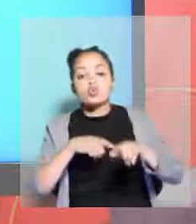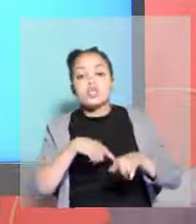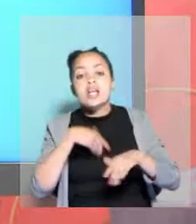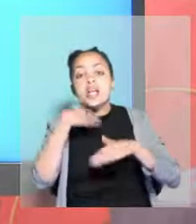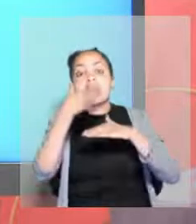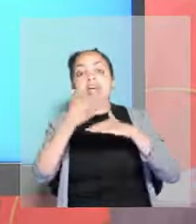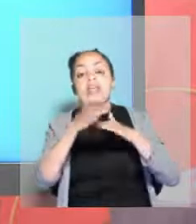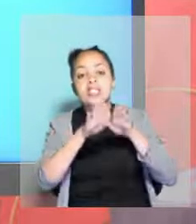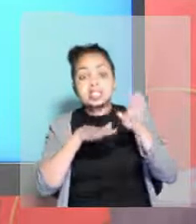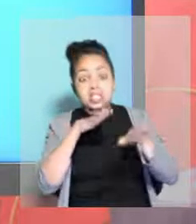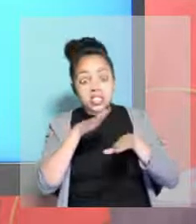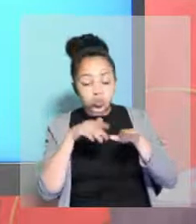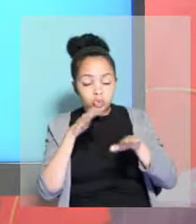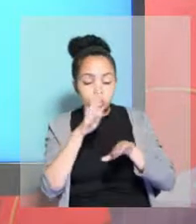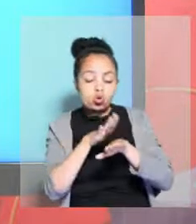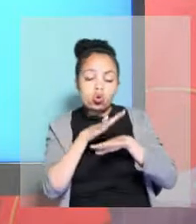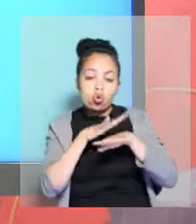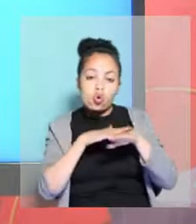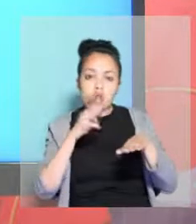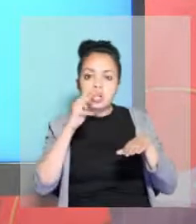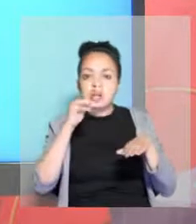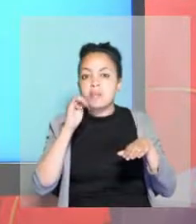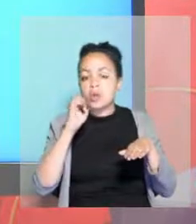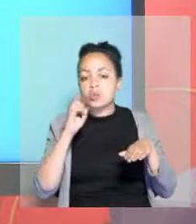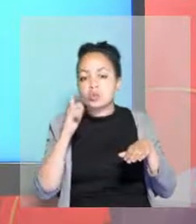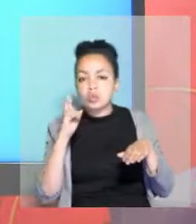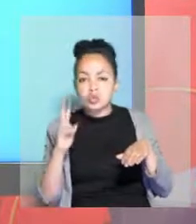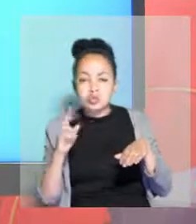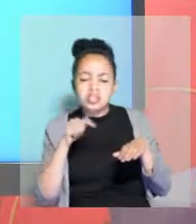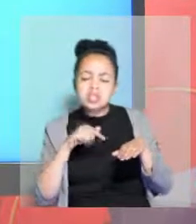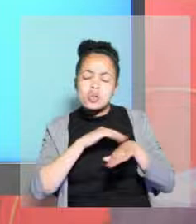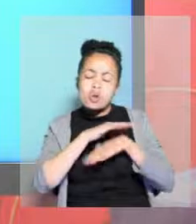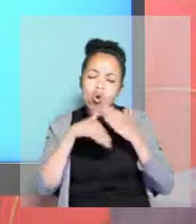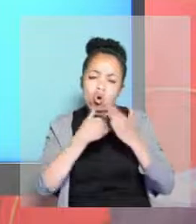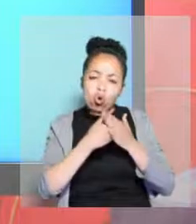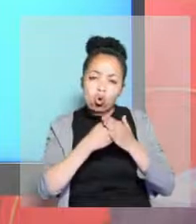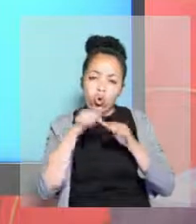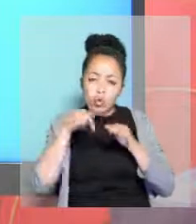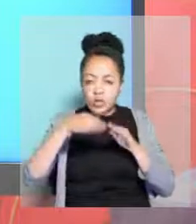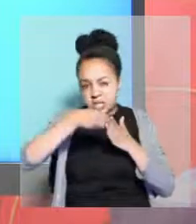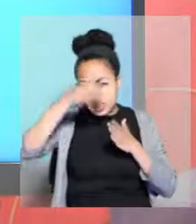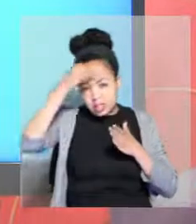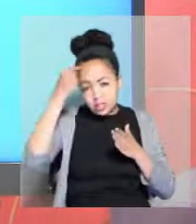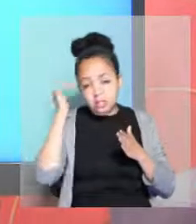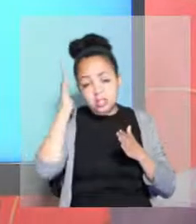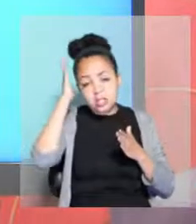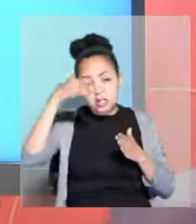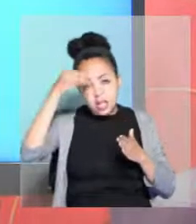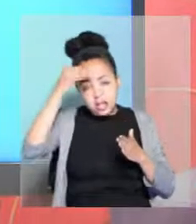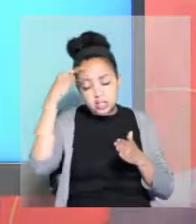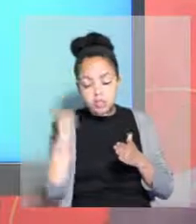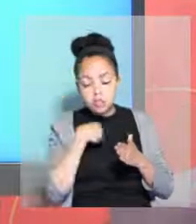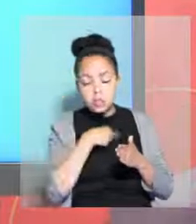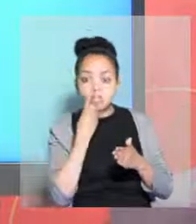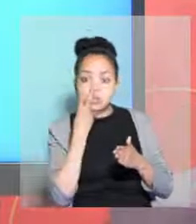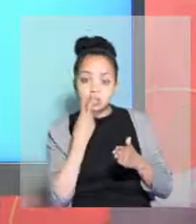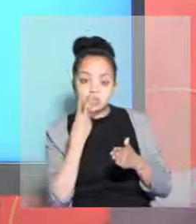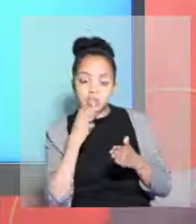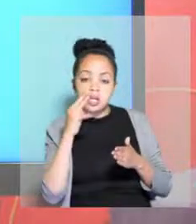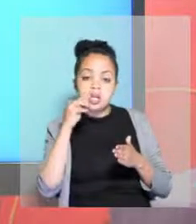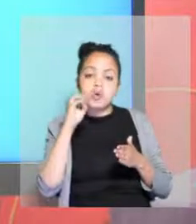meiosis called meiosis II. This is all about the today's lesson. In our coming lesson, we will